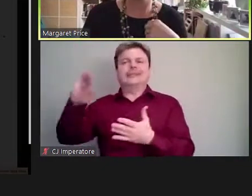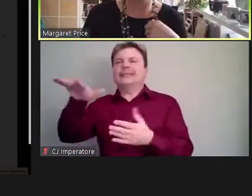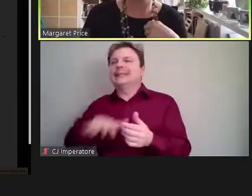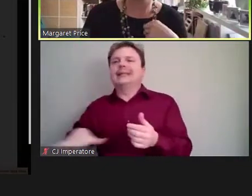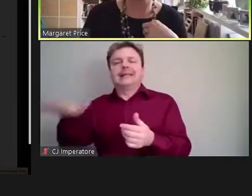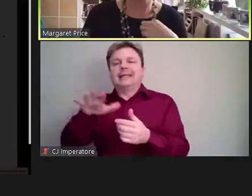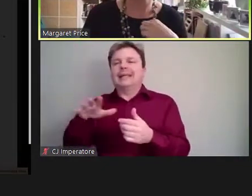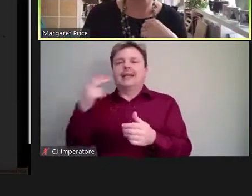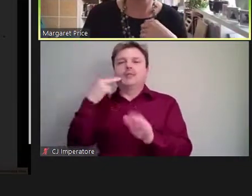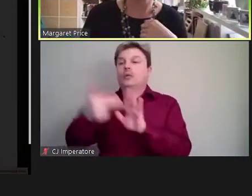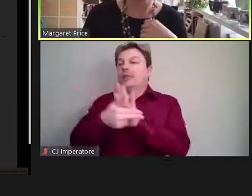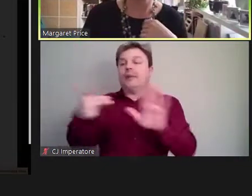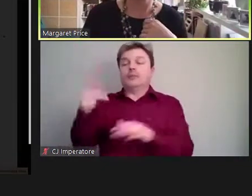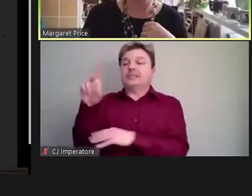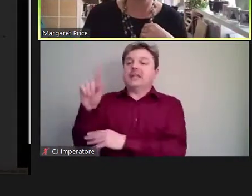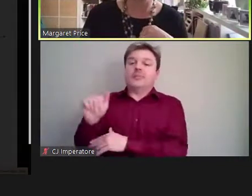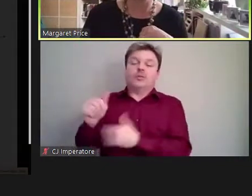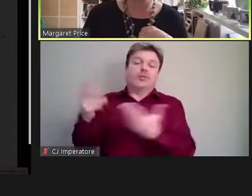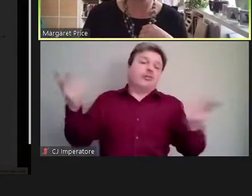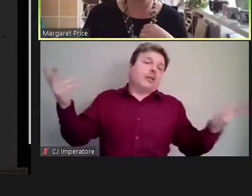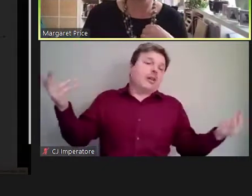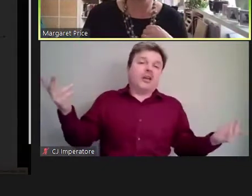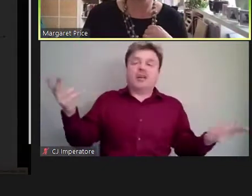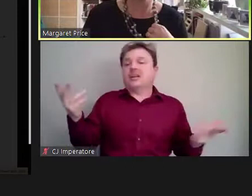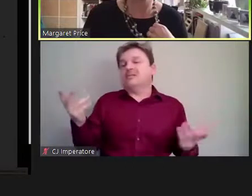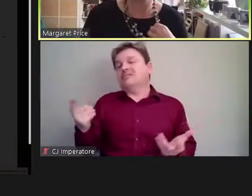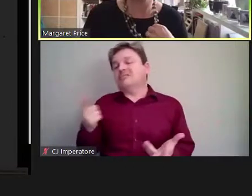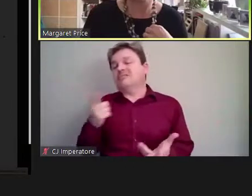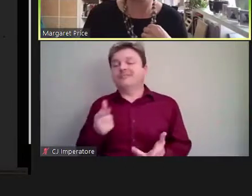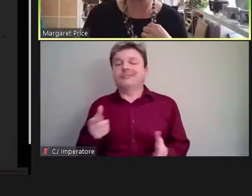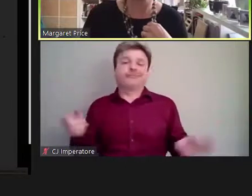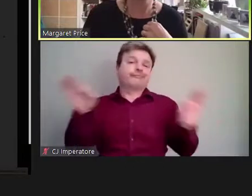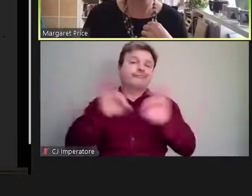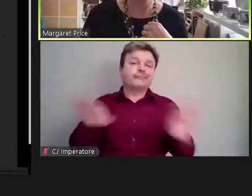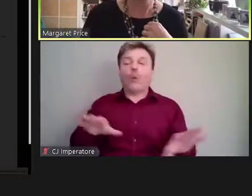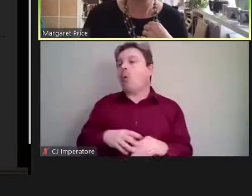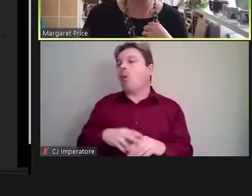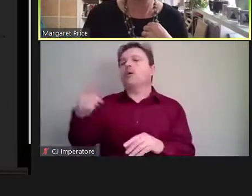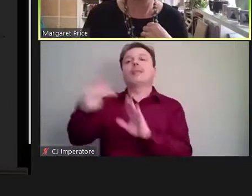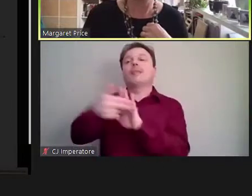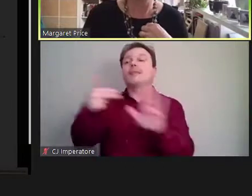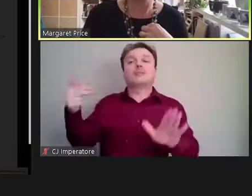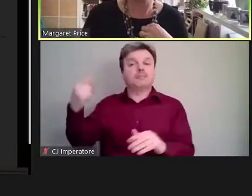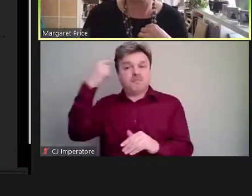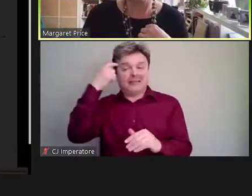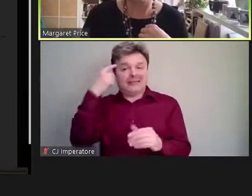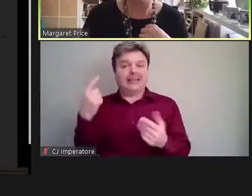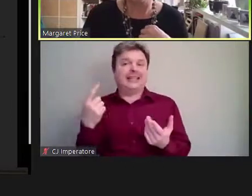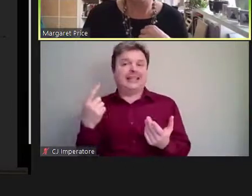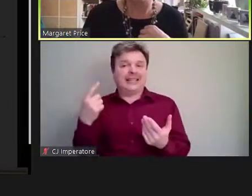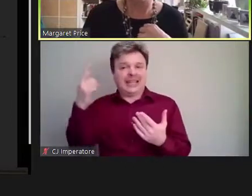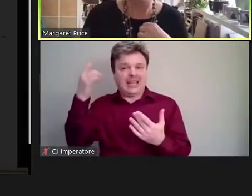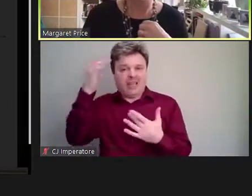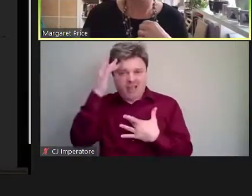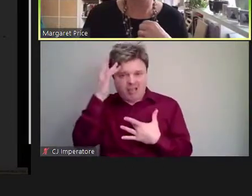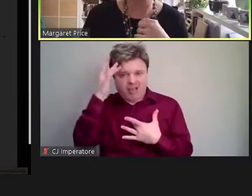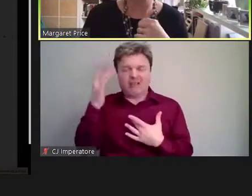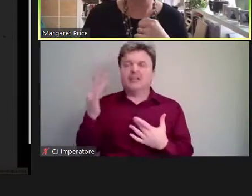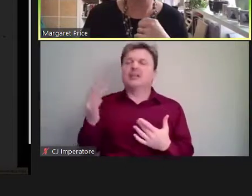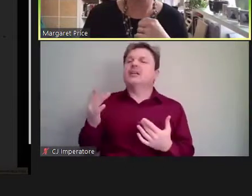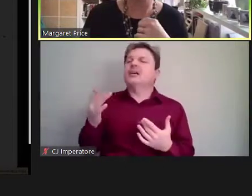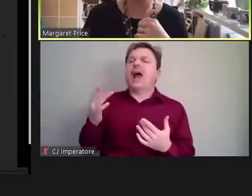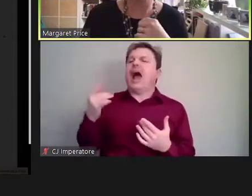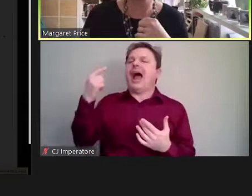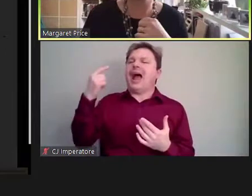labeled disabled or labeled mentally ill, I do not think we are in that place yet. And